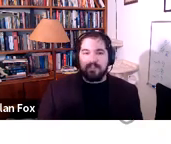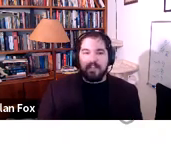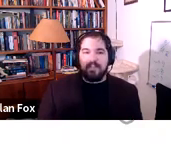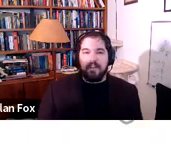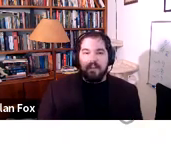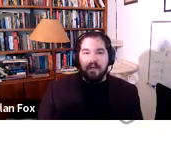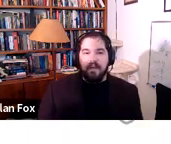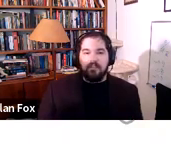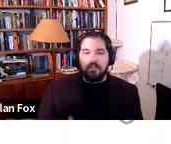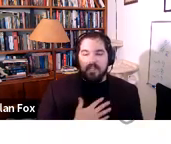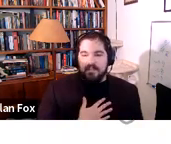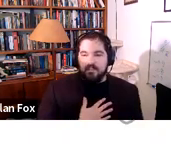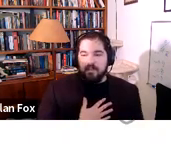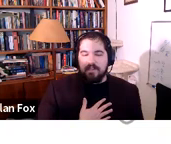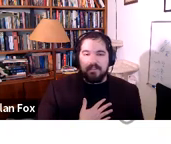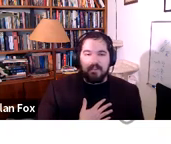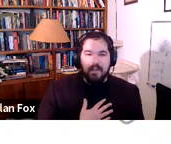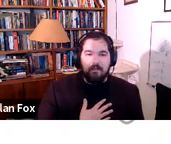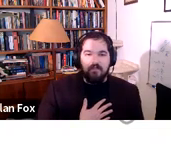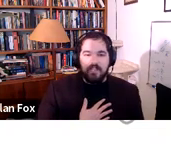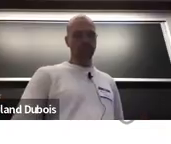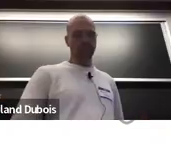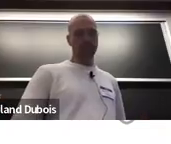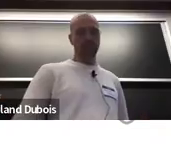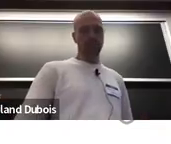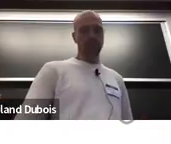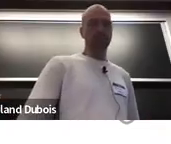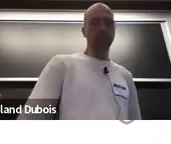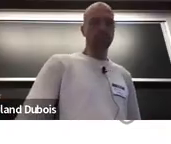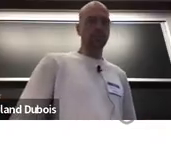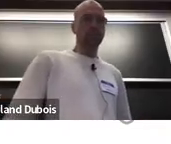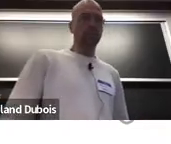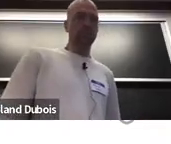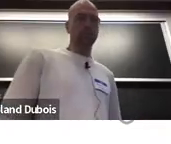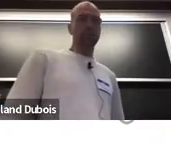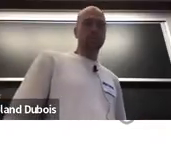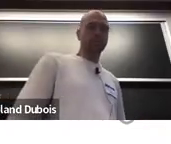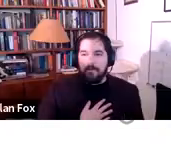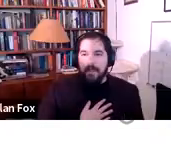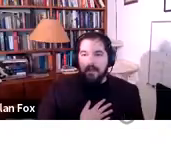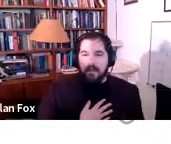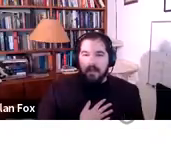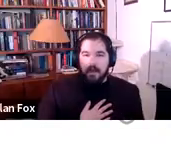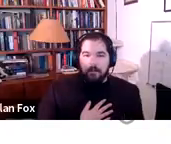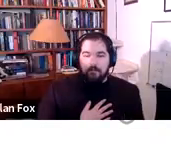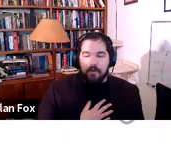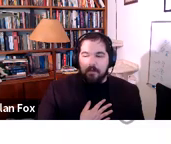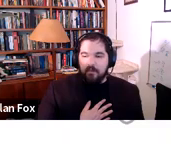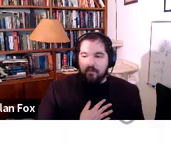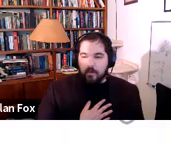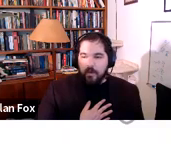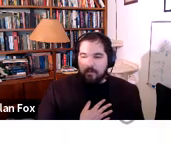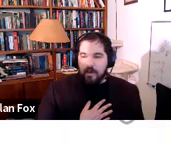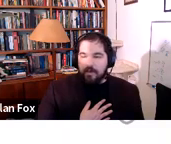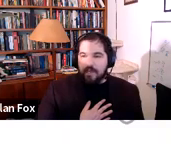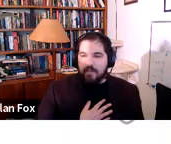Don't hesitate. You can get in touch with us via Discord and via some of the links I'm going to show in a minute. But